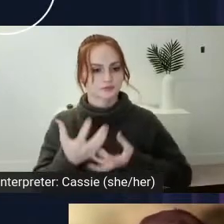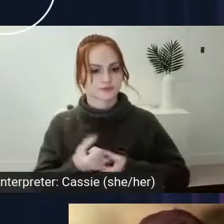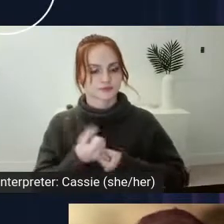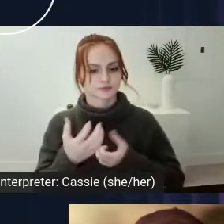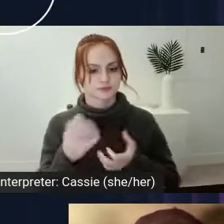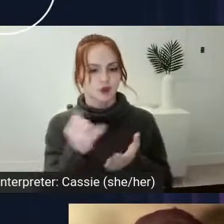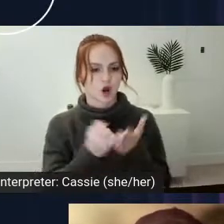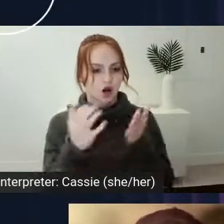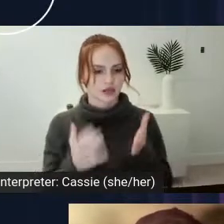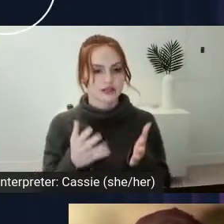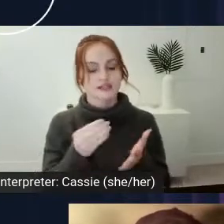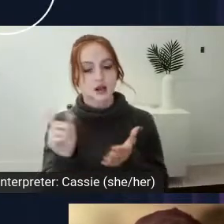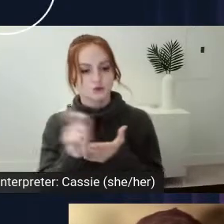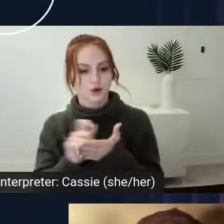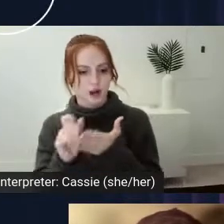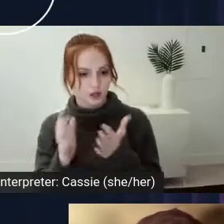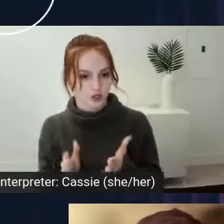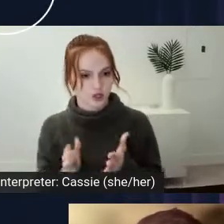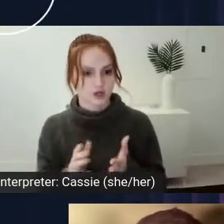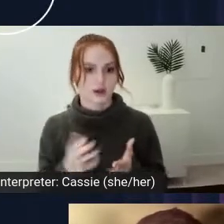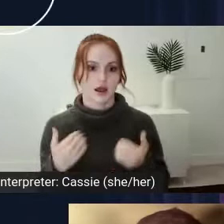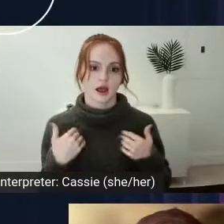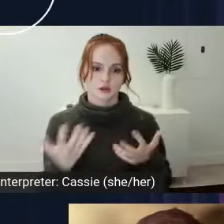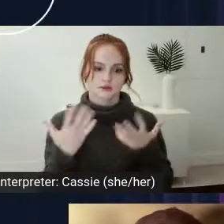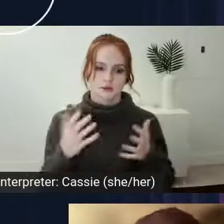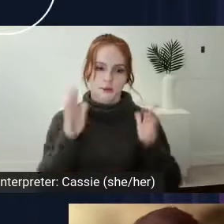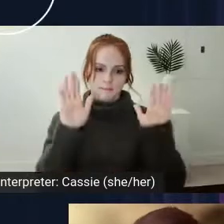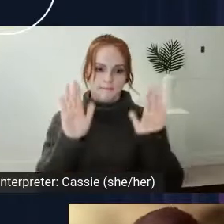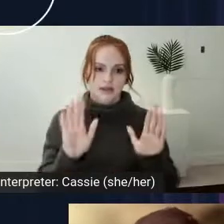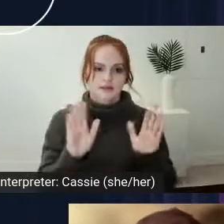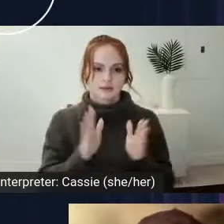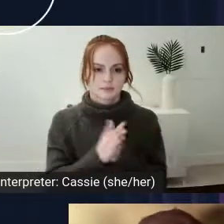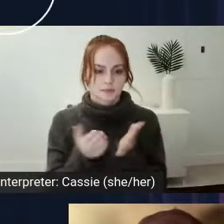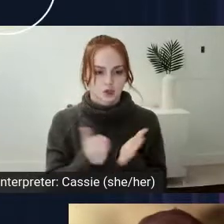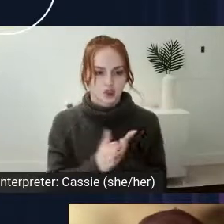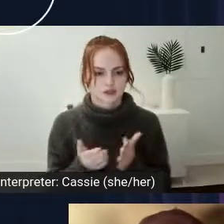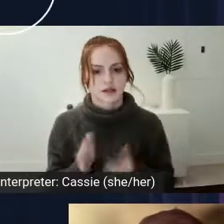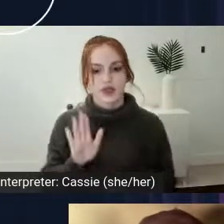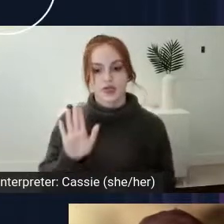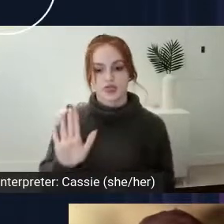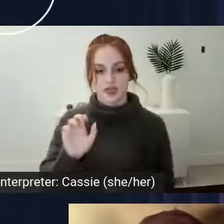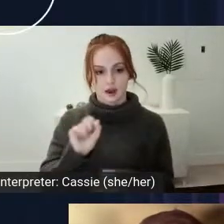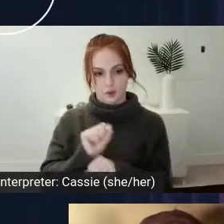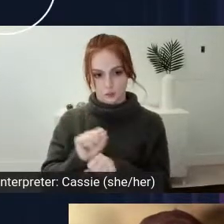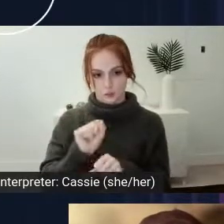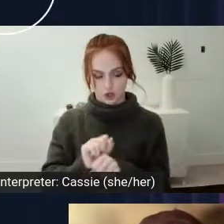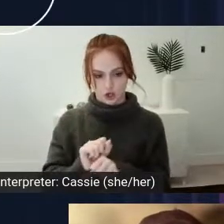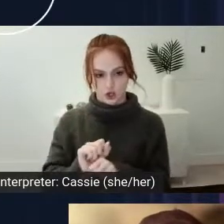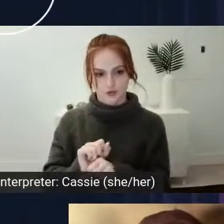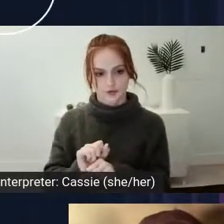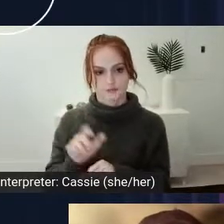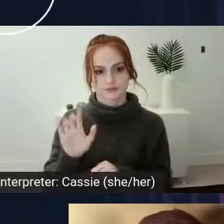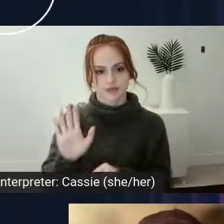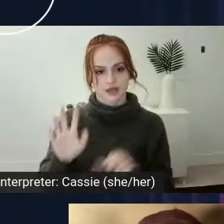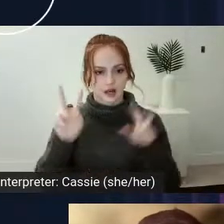truly amazing books. But in their work, some of what they talk about is